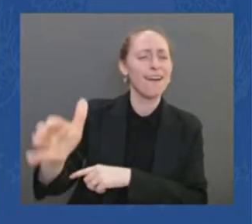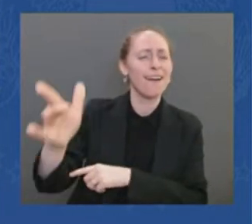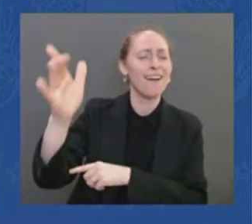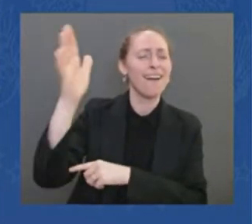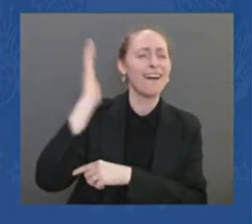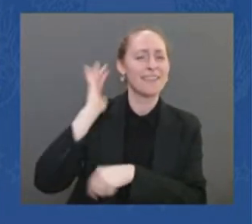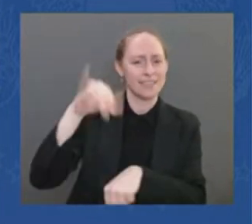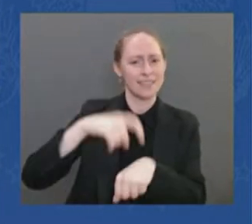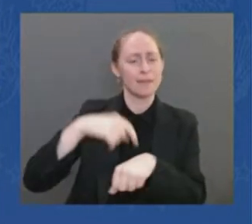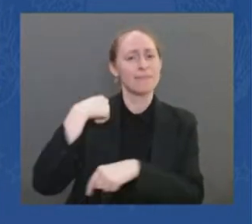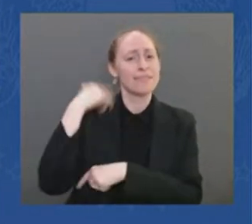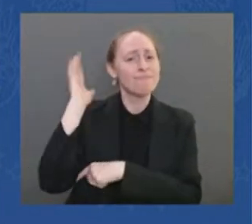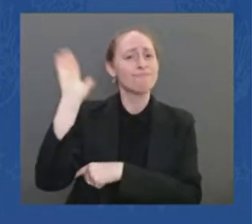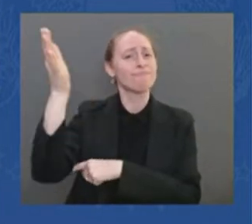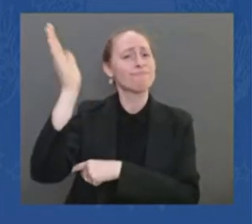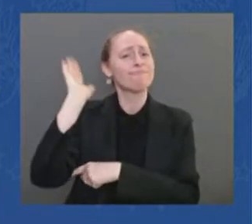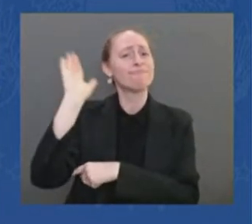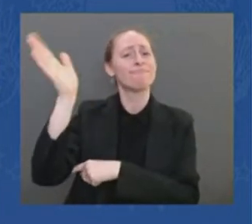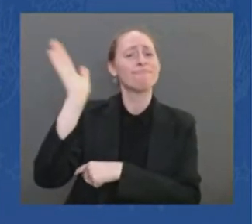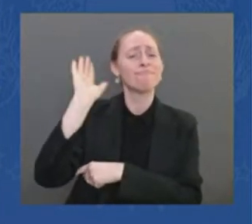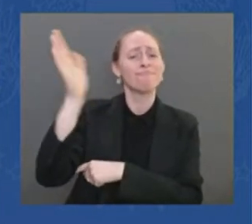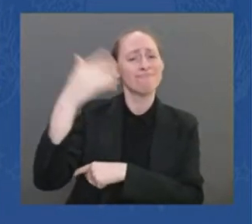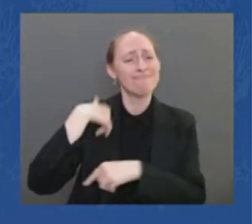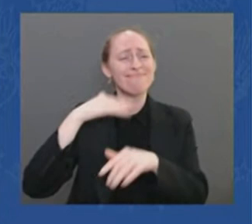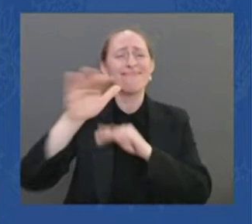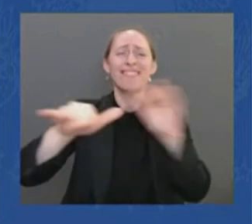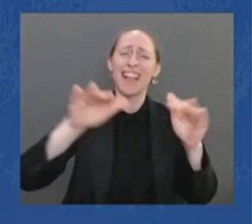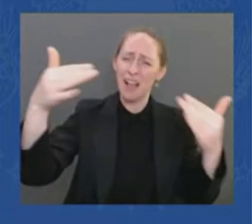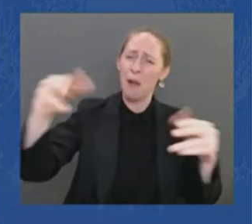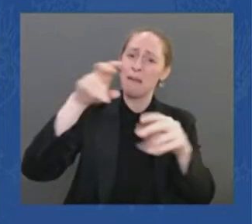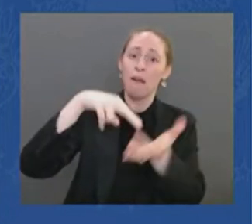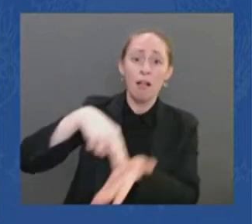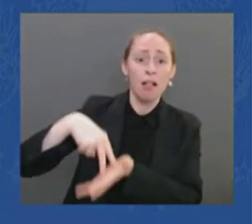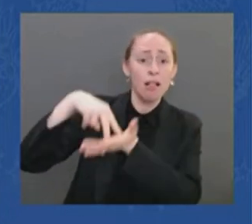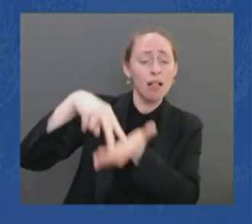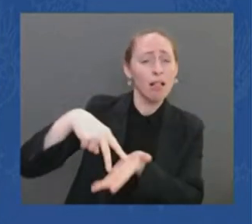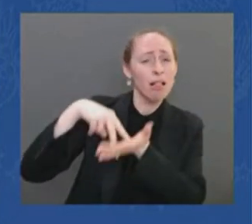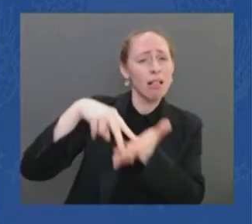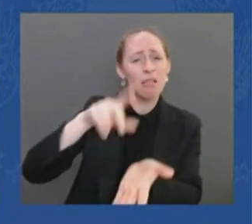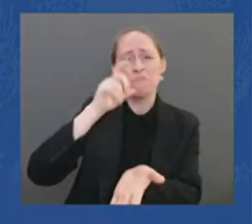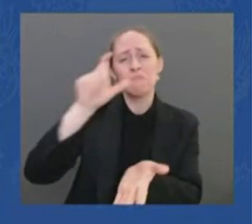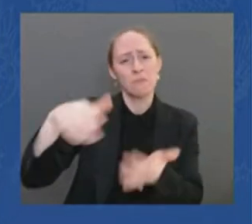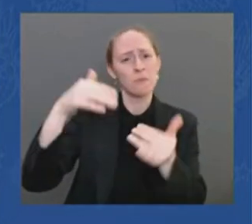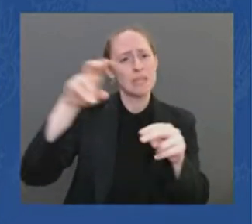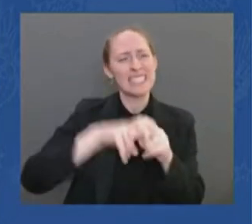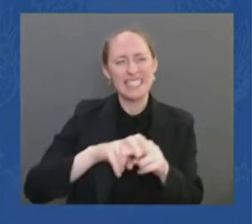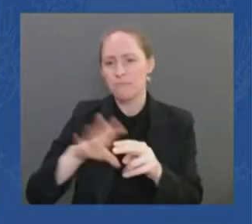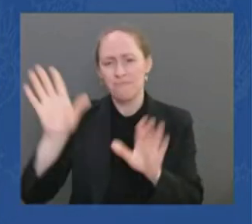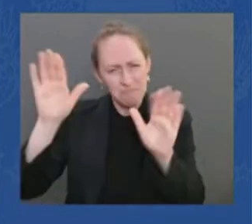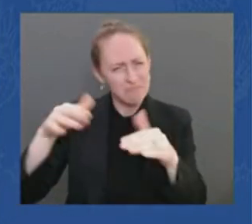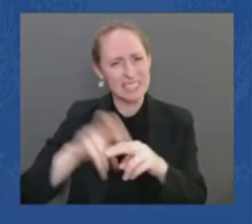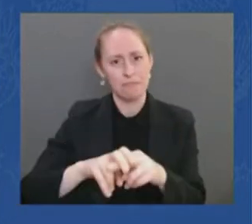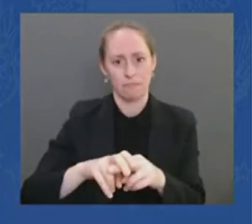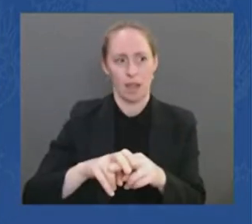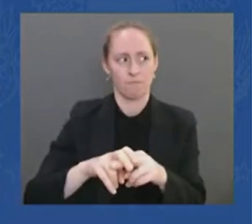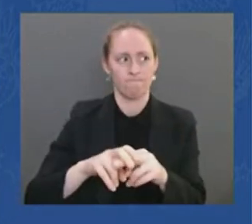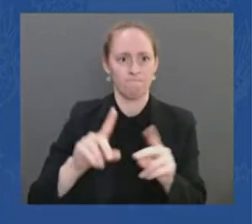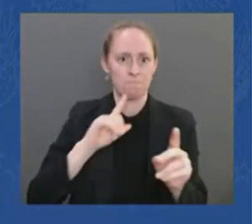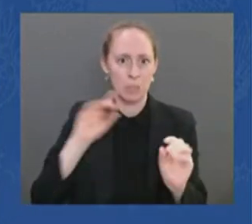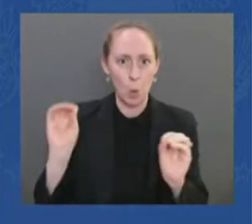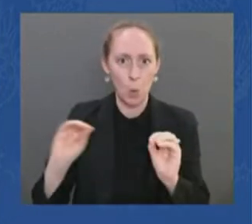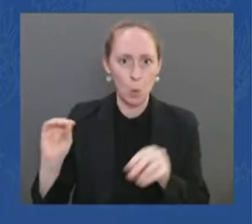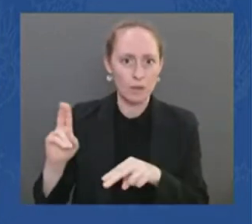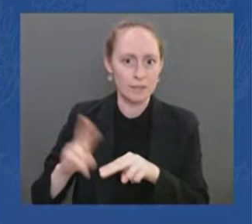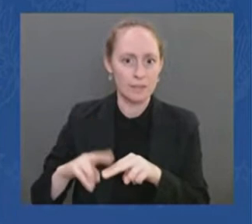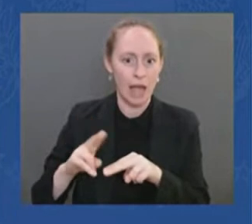said, please take your seats. There weren't any seats, everyone was standing, there were no chairs. So I just want to make sure I check whether you had